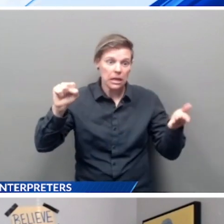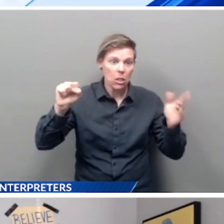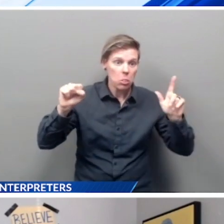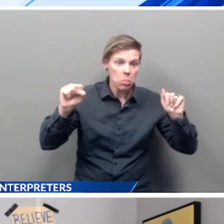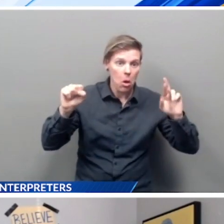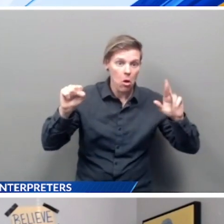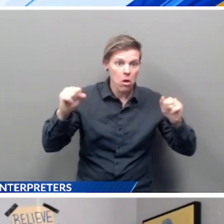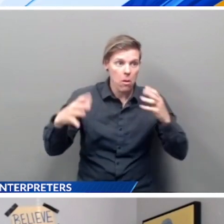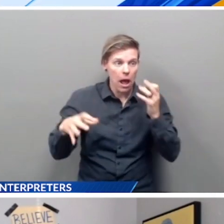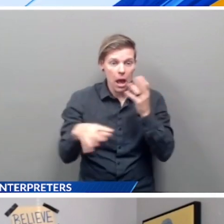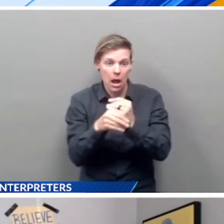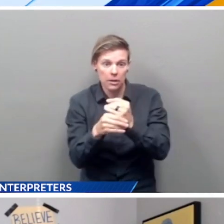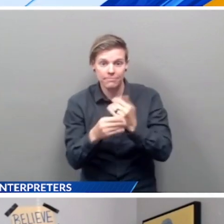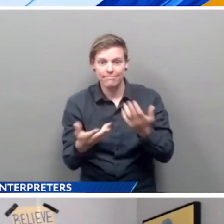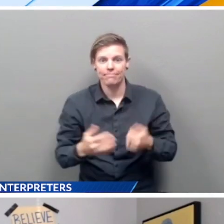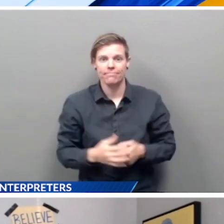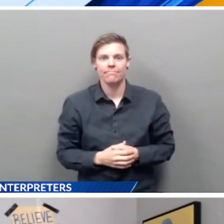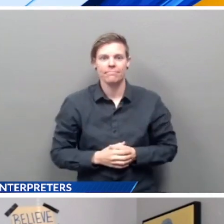thing.